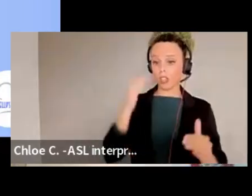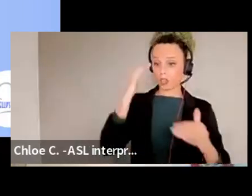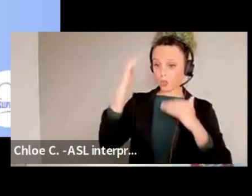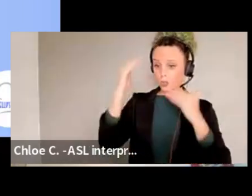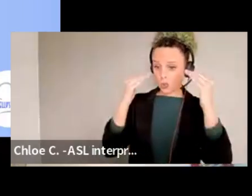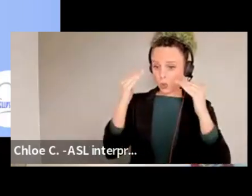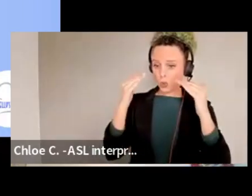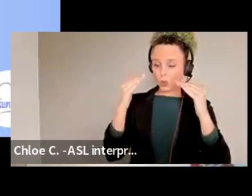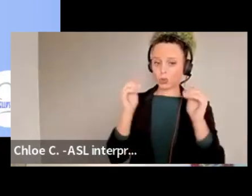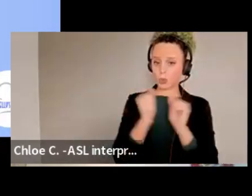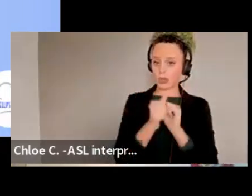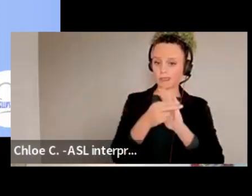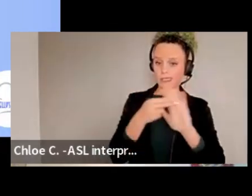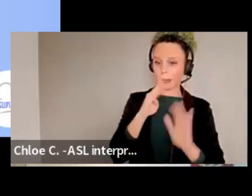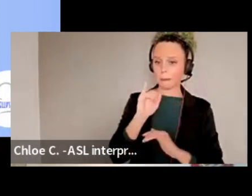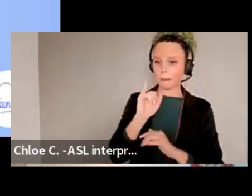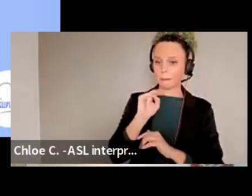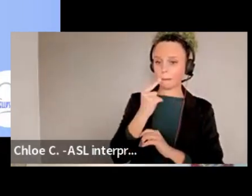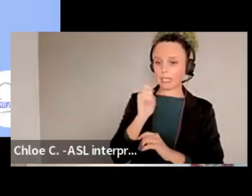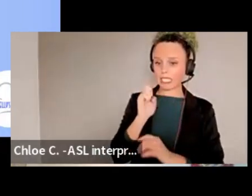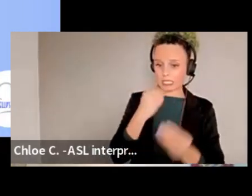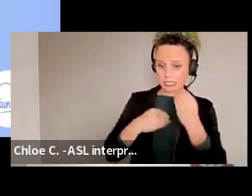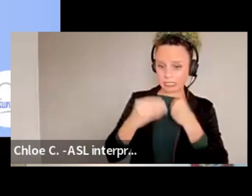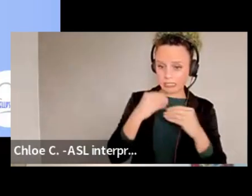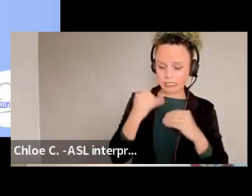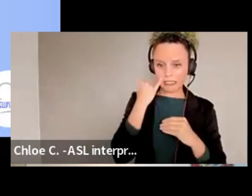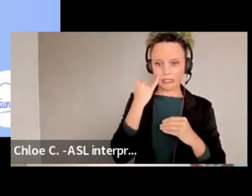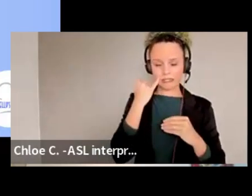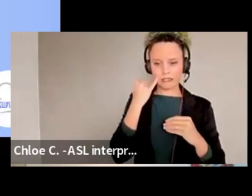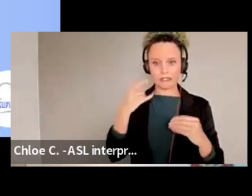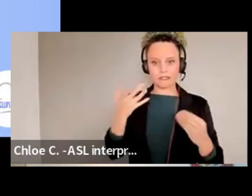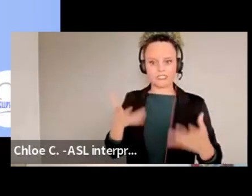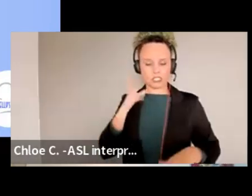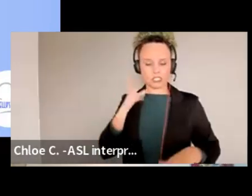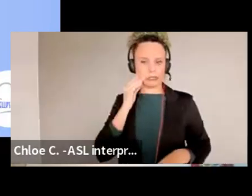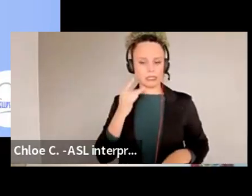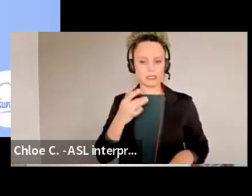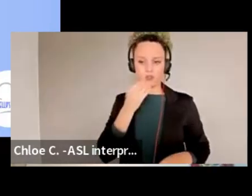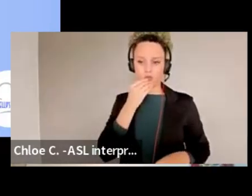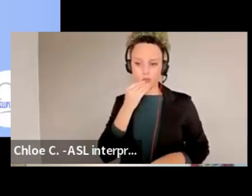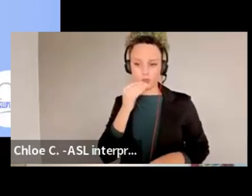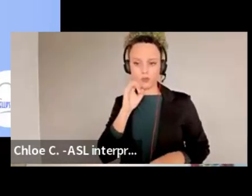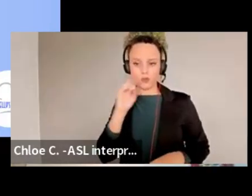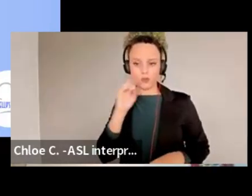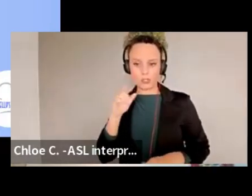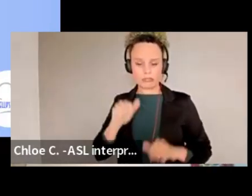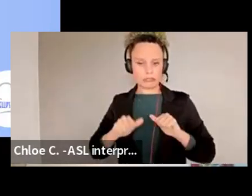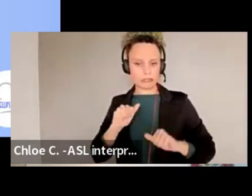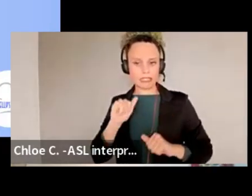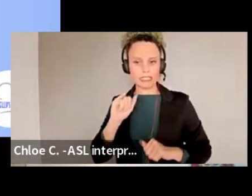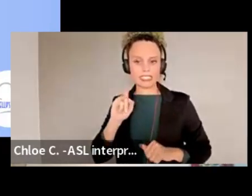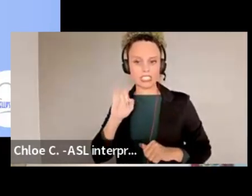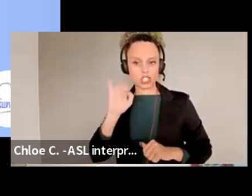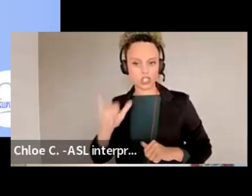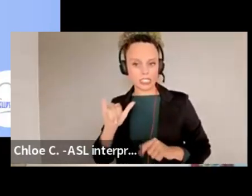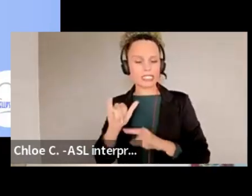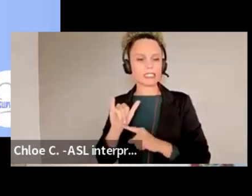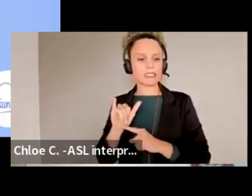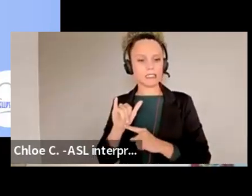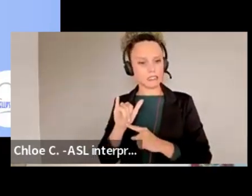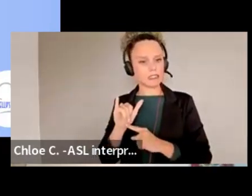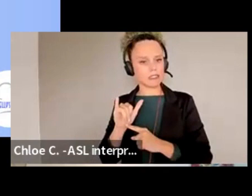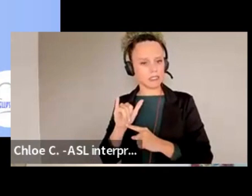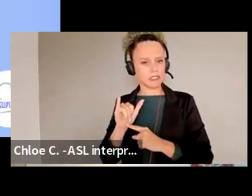And a recent study found that the odds of adults having binge eating, if they experienced